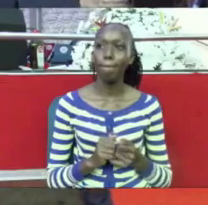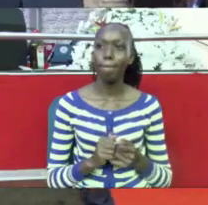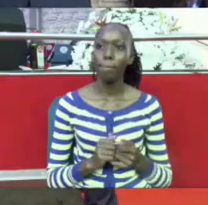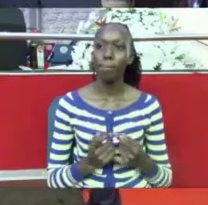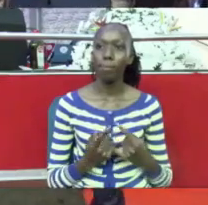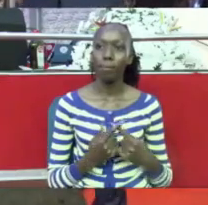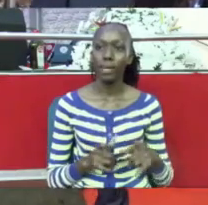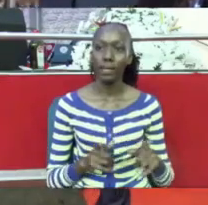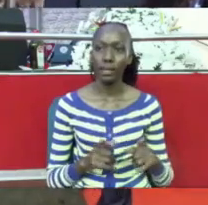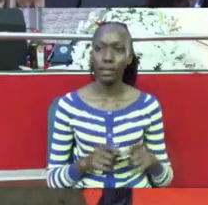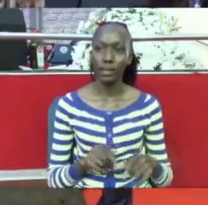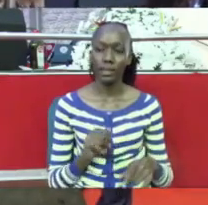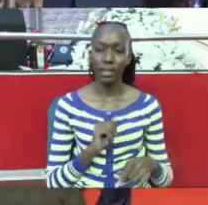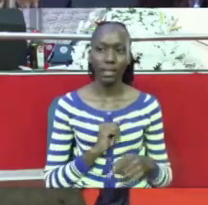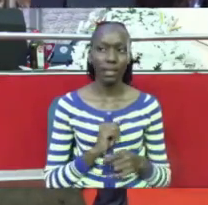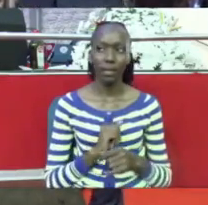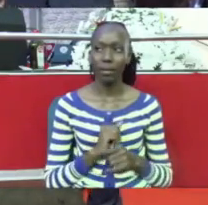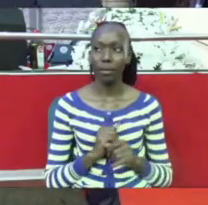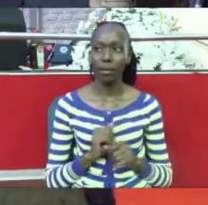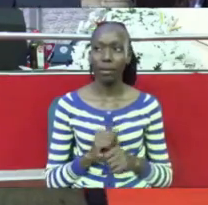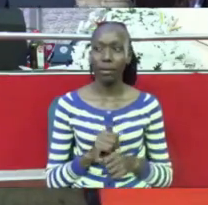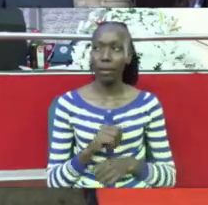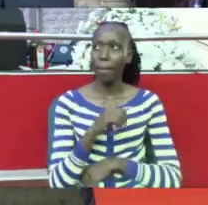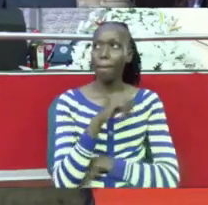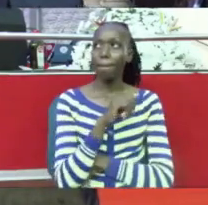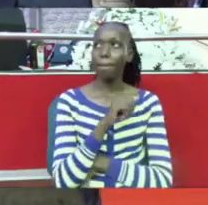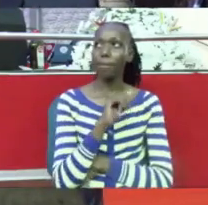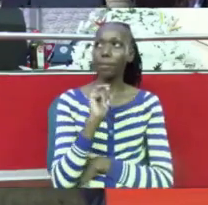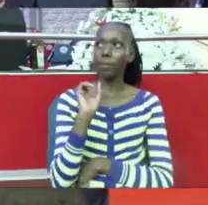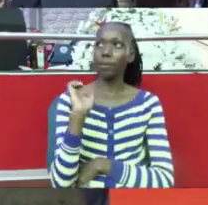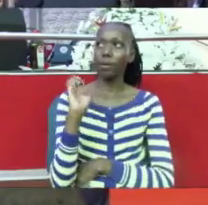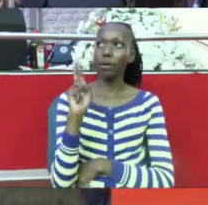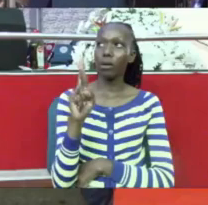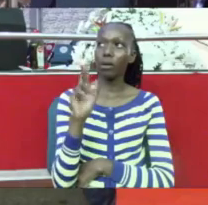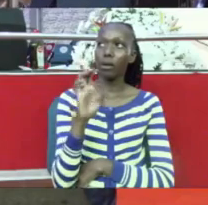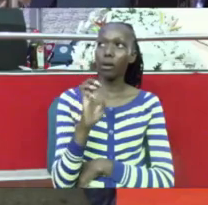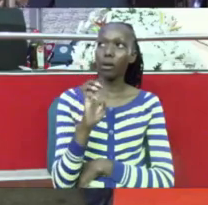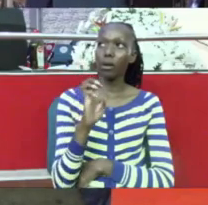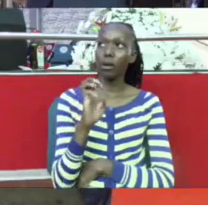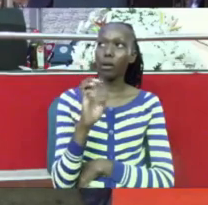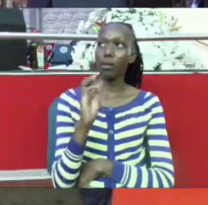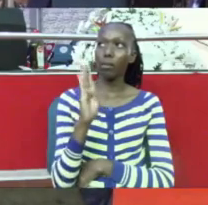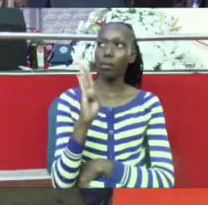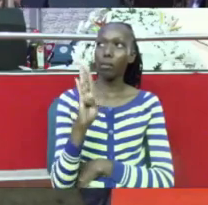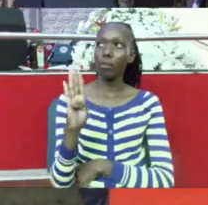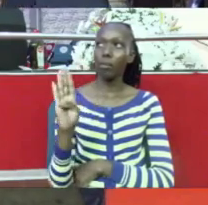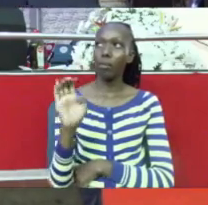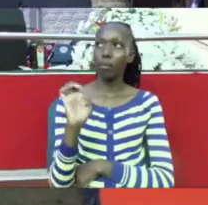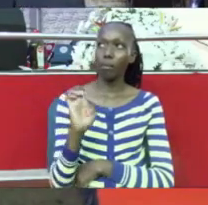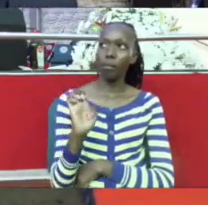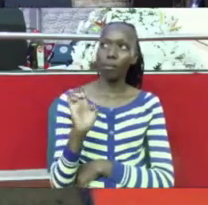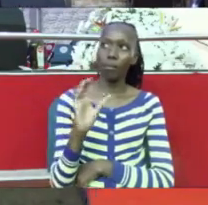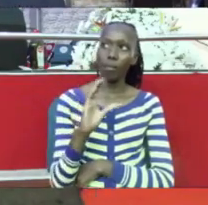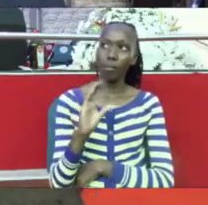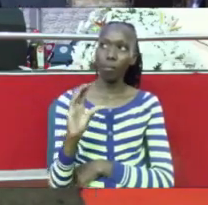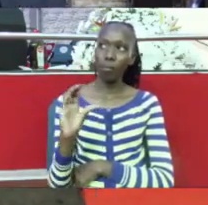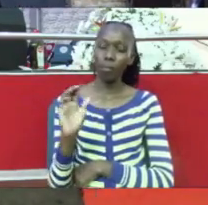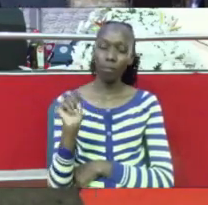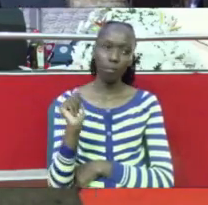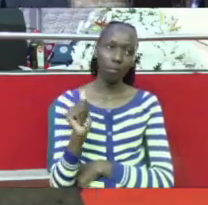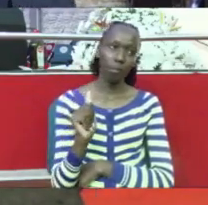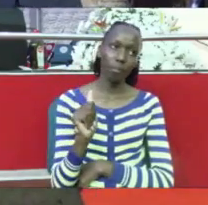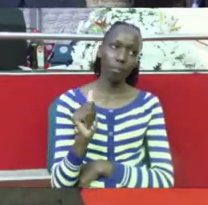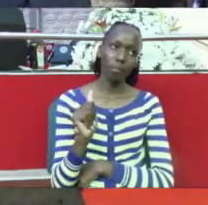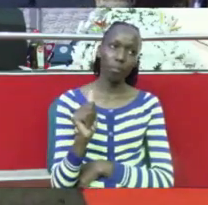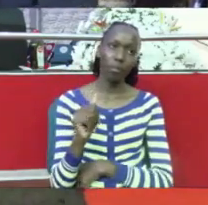Lakini siwezi acha kusema ile mpango ya Rebecca na Yakobo kuhusu sasa. In Genesis 27. Katika Mwanzo 27.